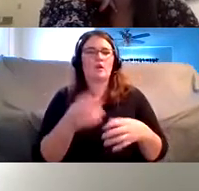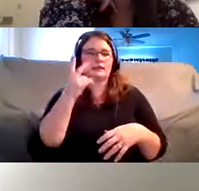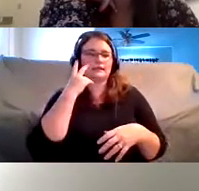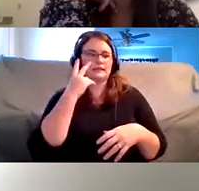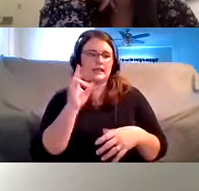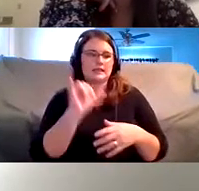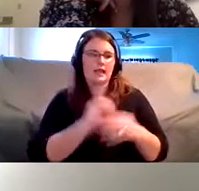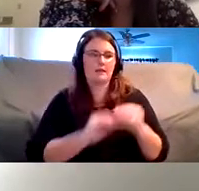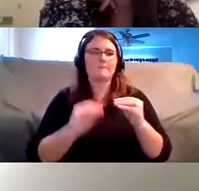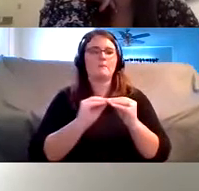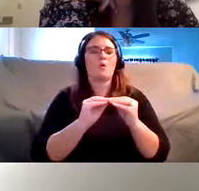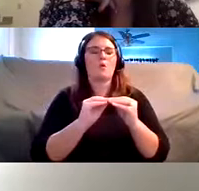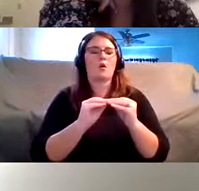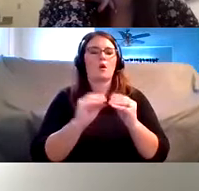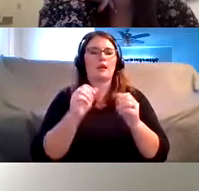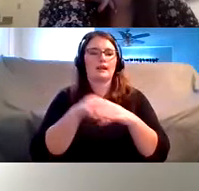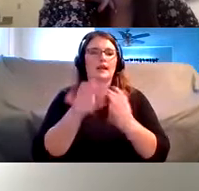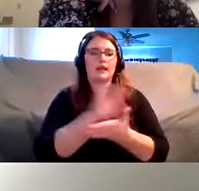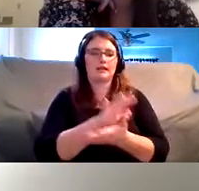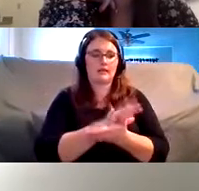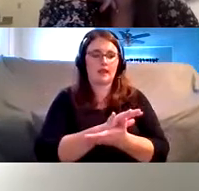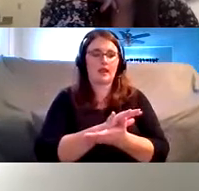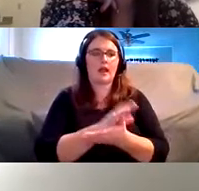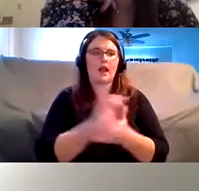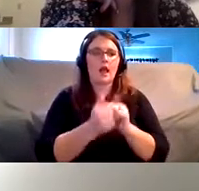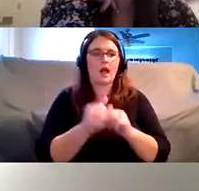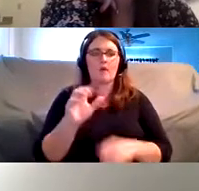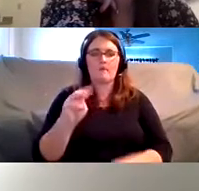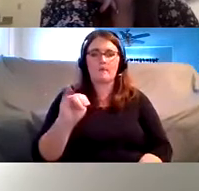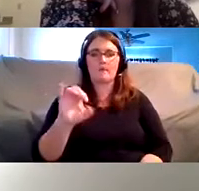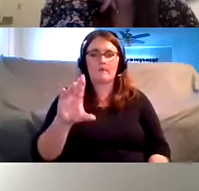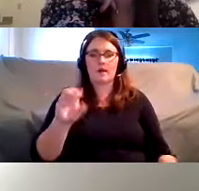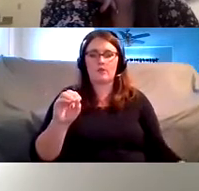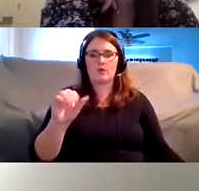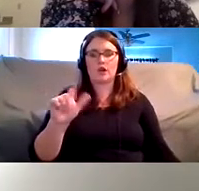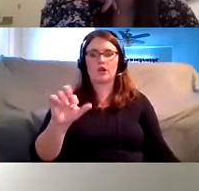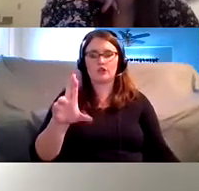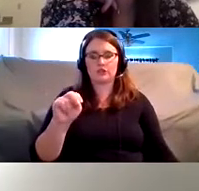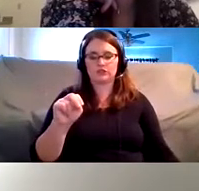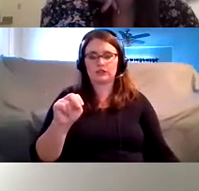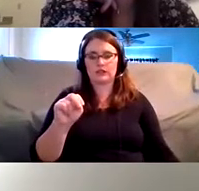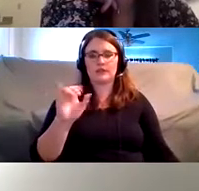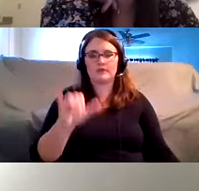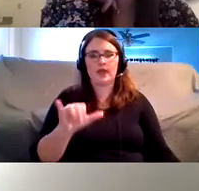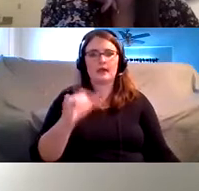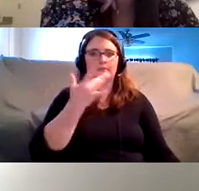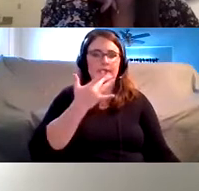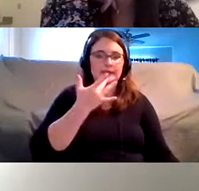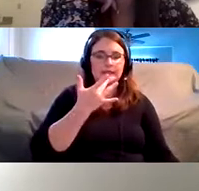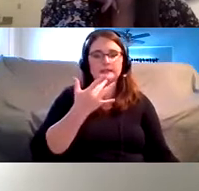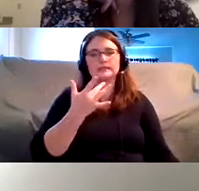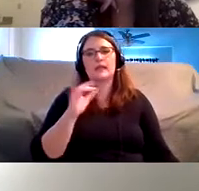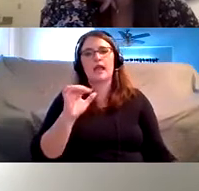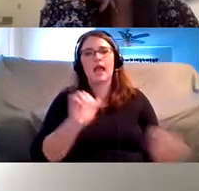of how these microaggressions and the bias, the unconscious bias, plays into who makes it